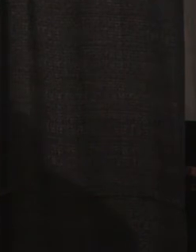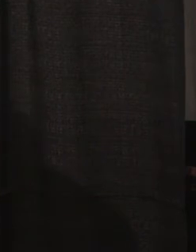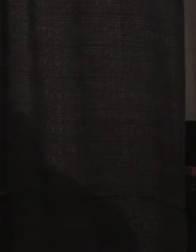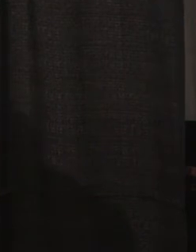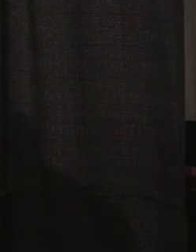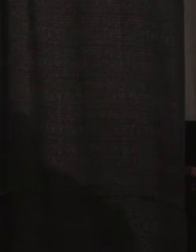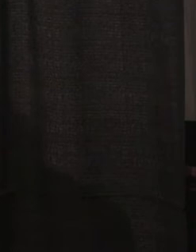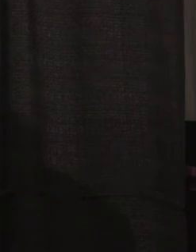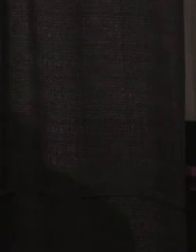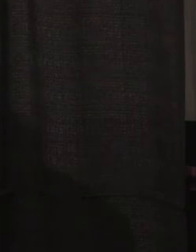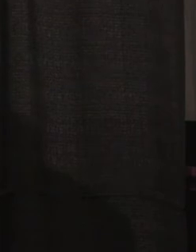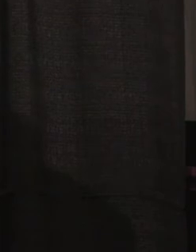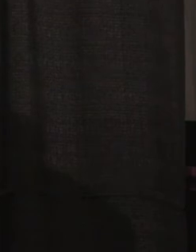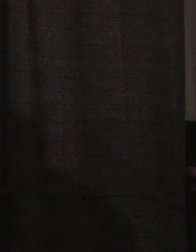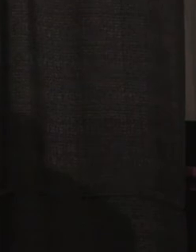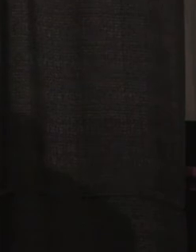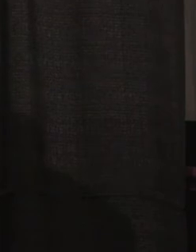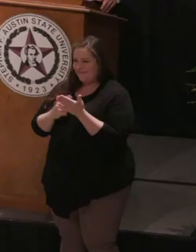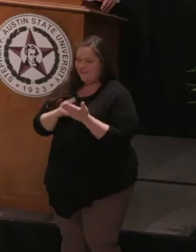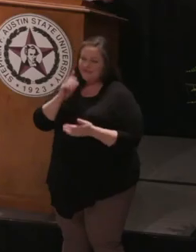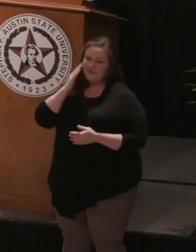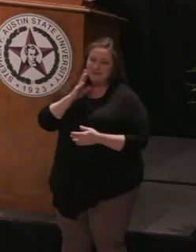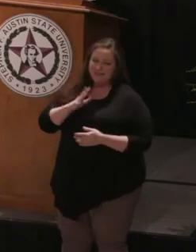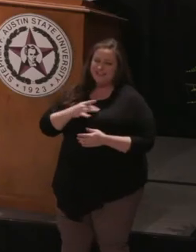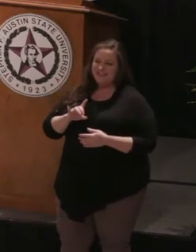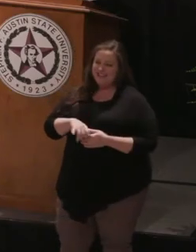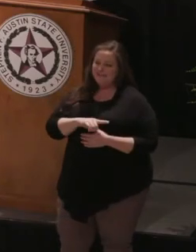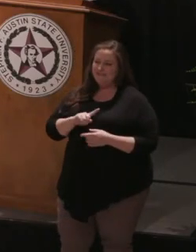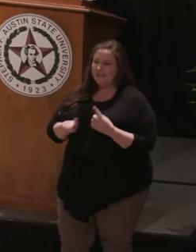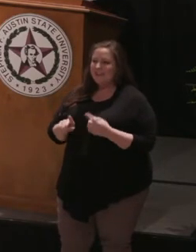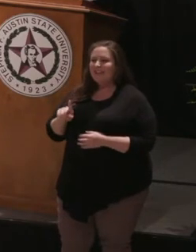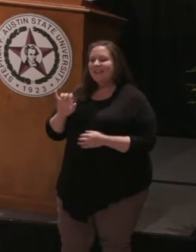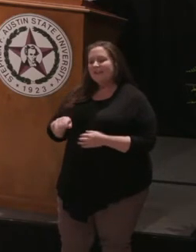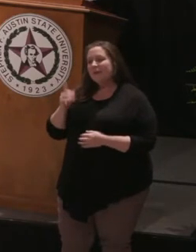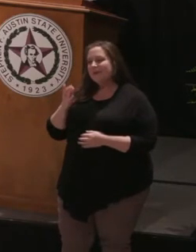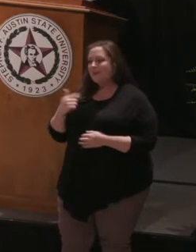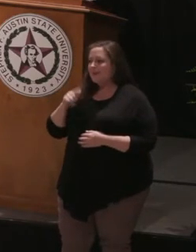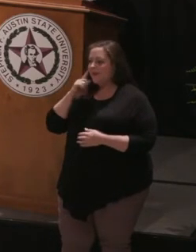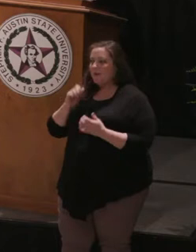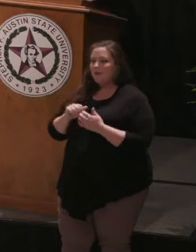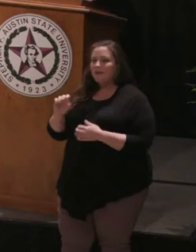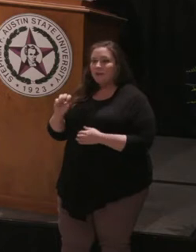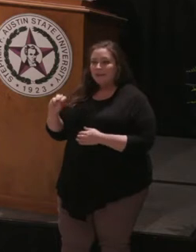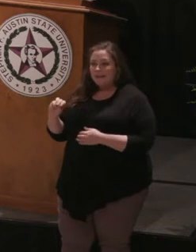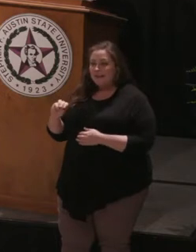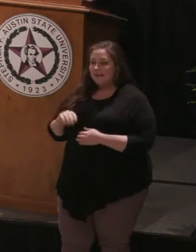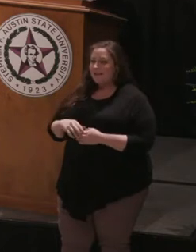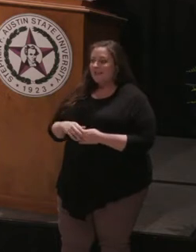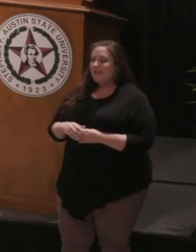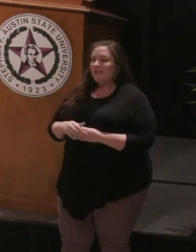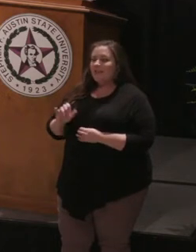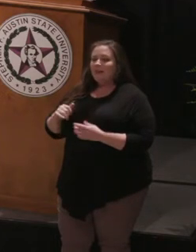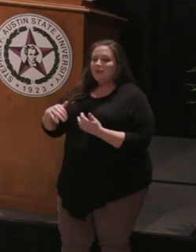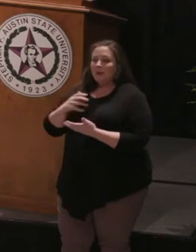take up. I knew you'd like that, John. And this was one we thought about with the social media, the social